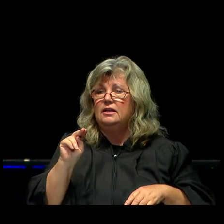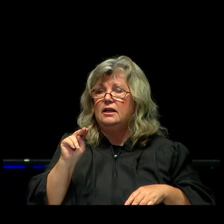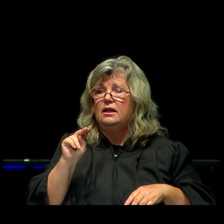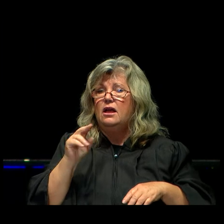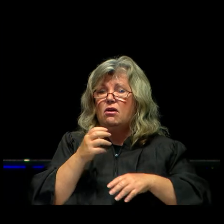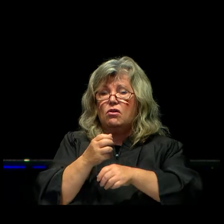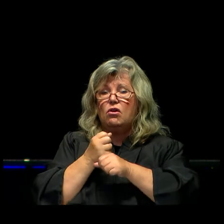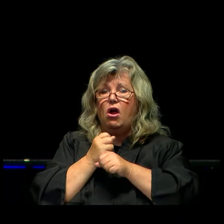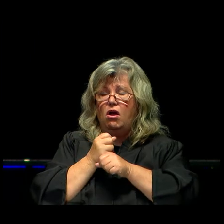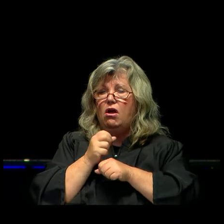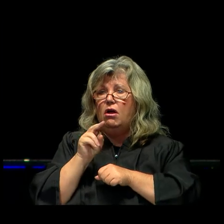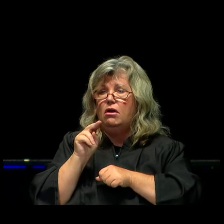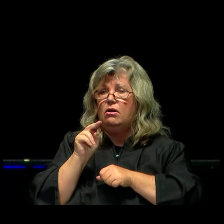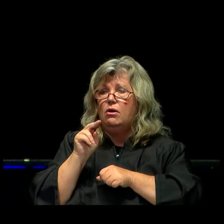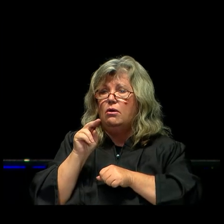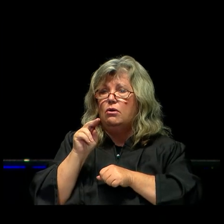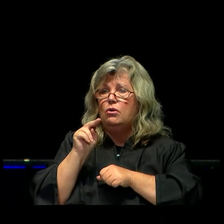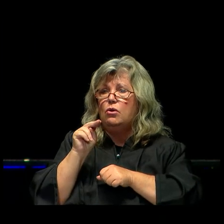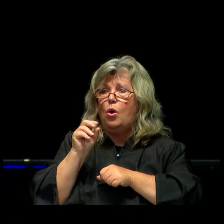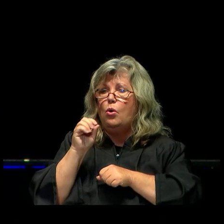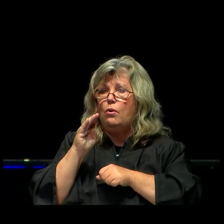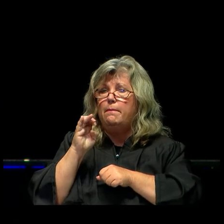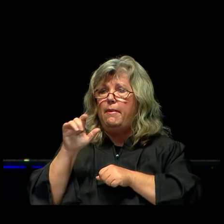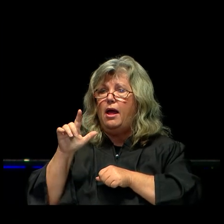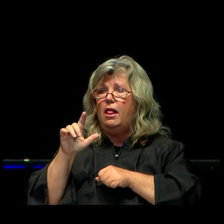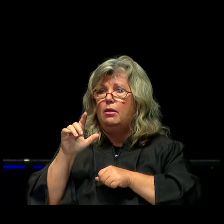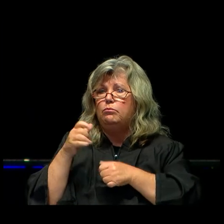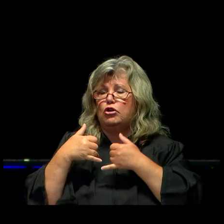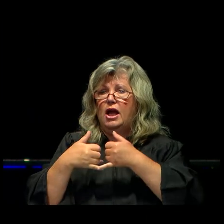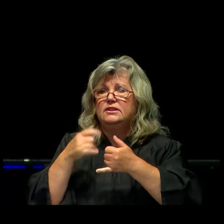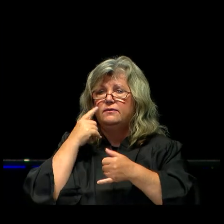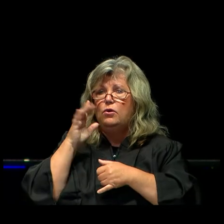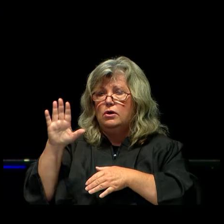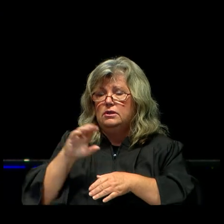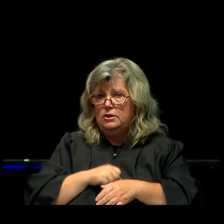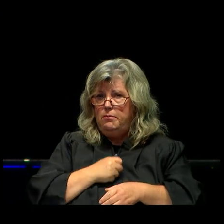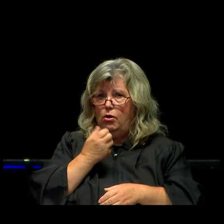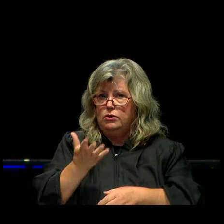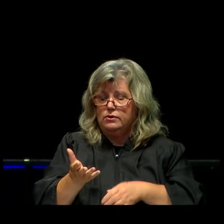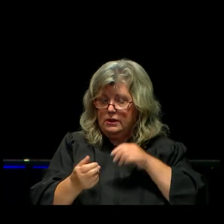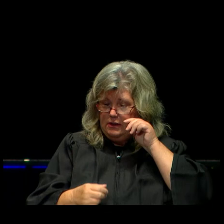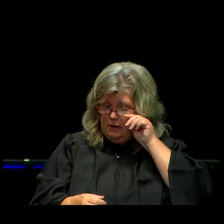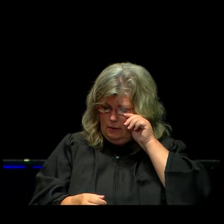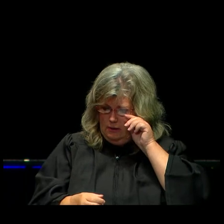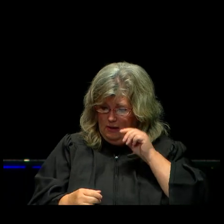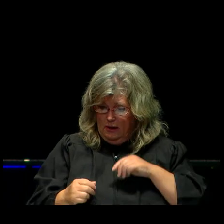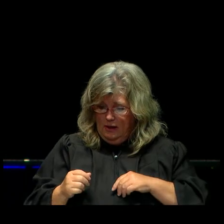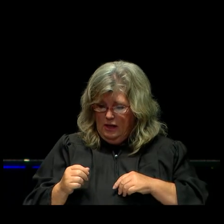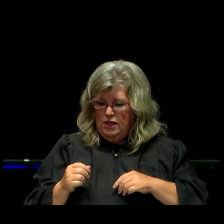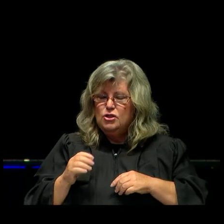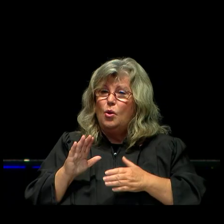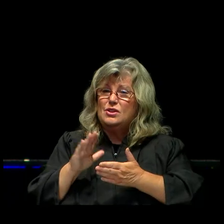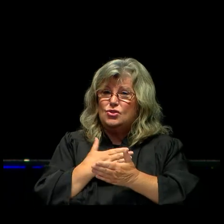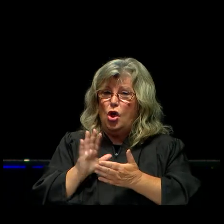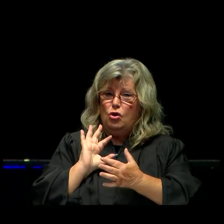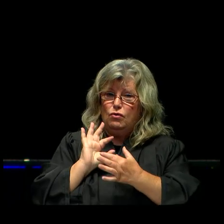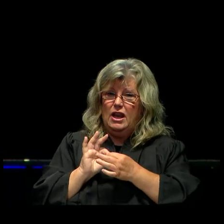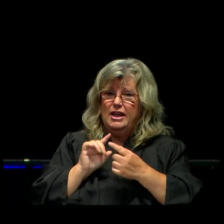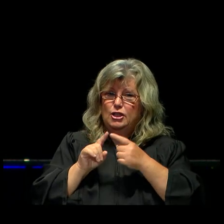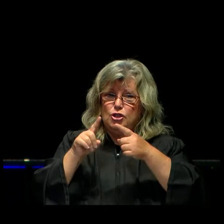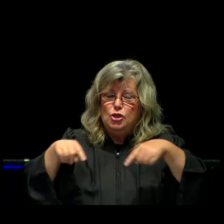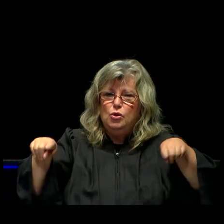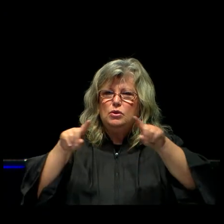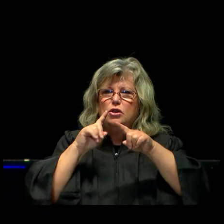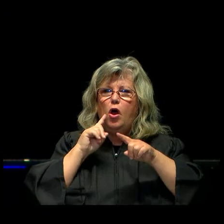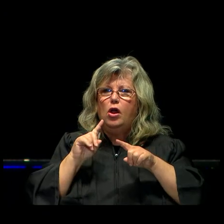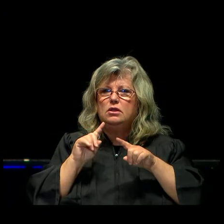Nobel Prize for his poetry. And so the song that I think speaks to your graduation today is called All Along the